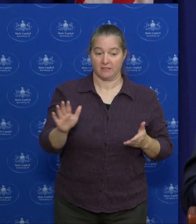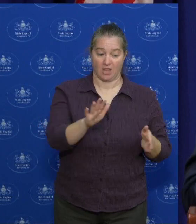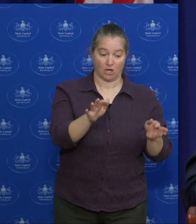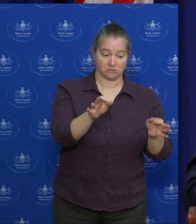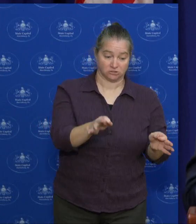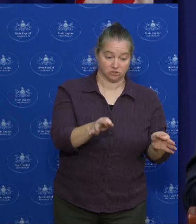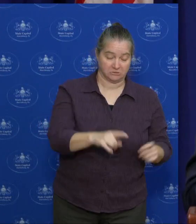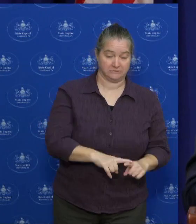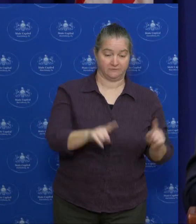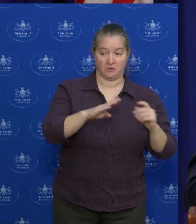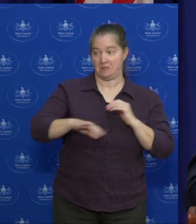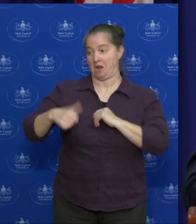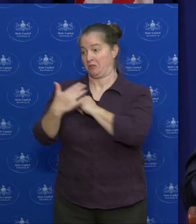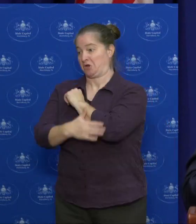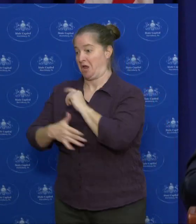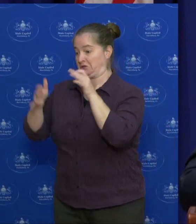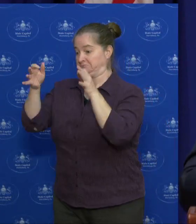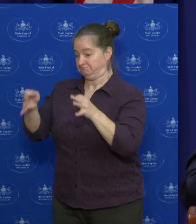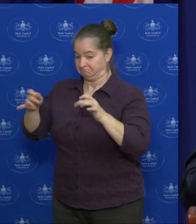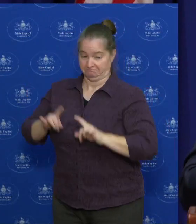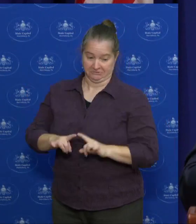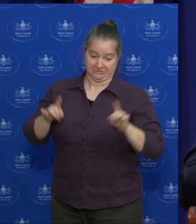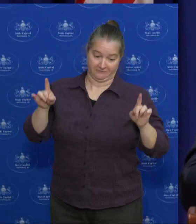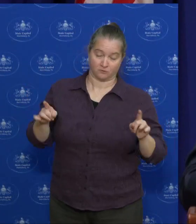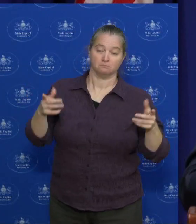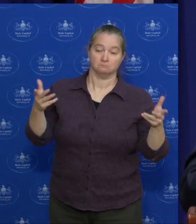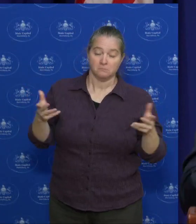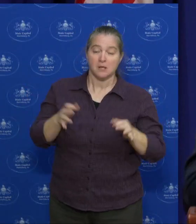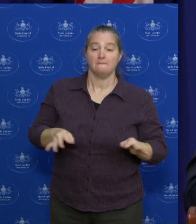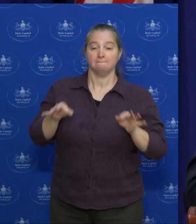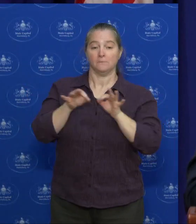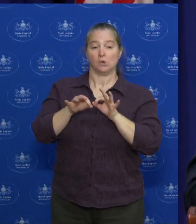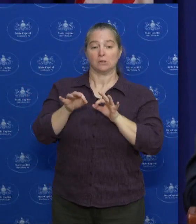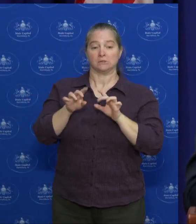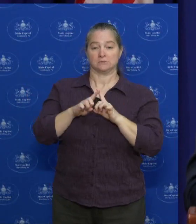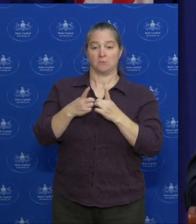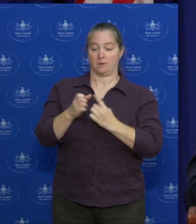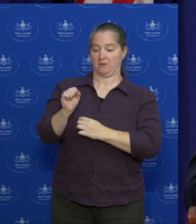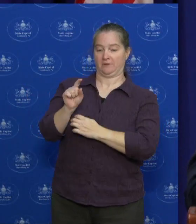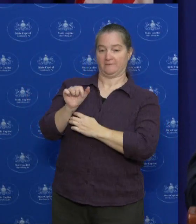than some other county. So it's important that we do whatever we can to